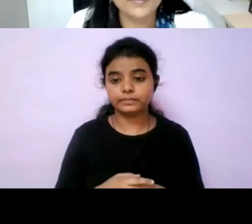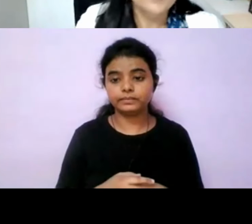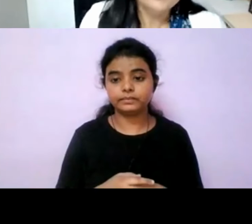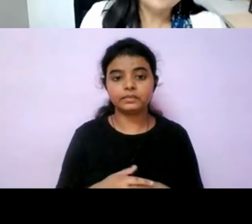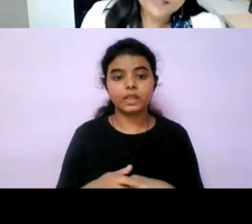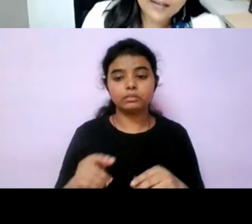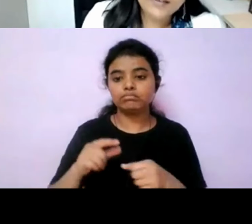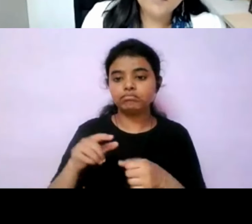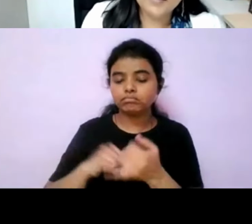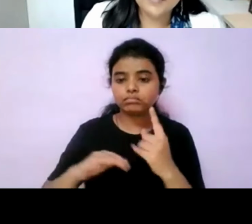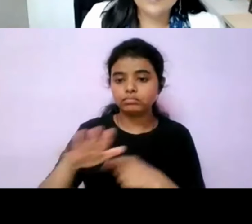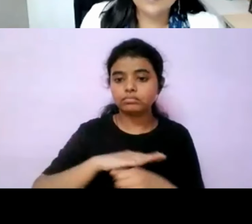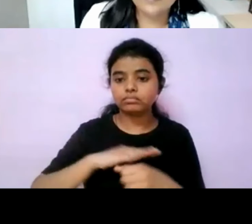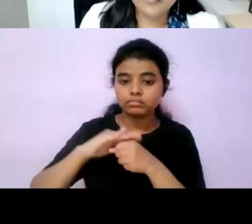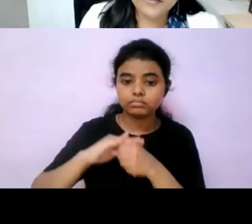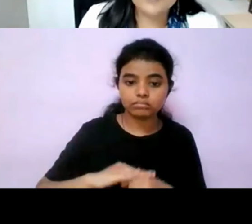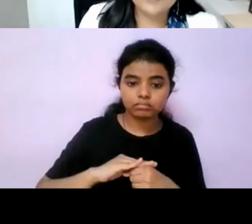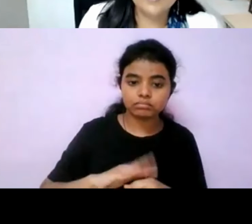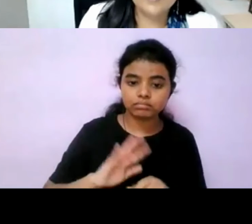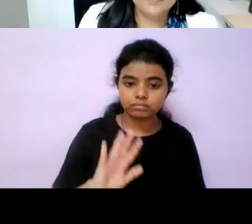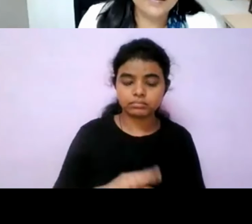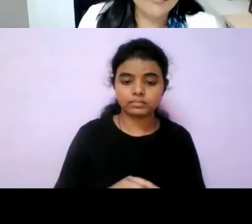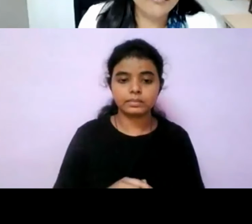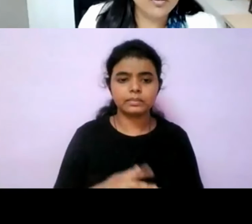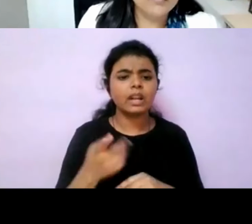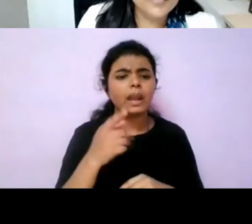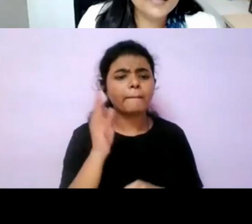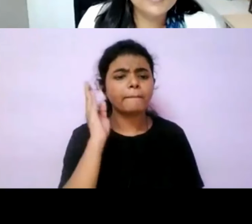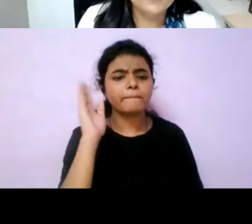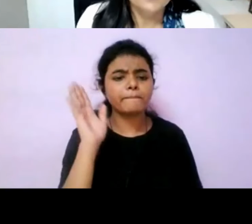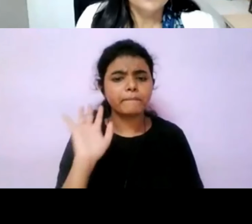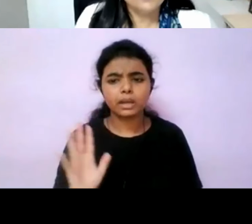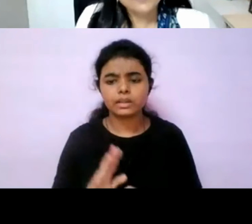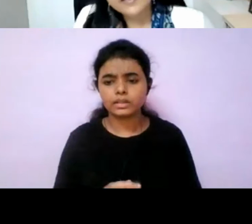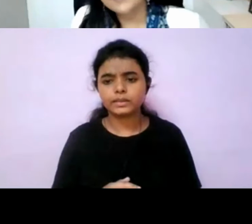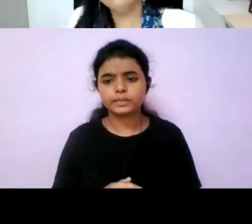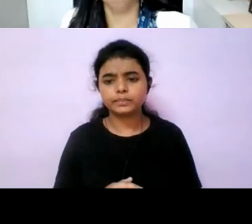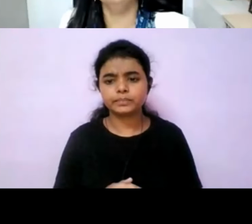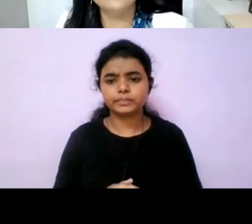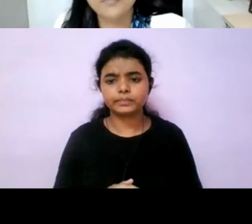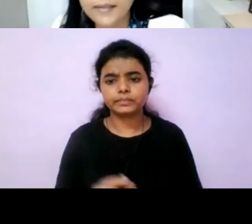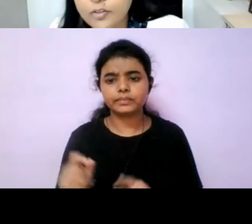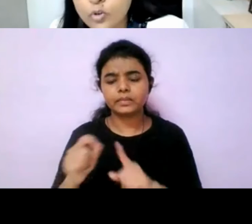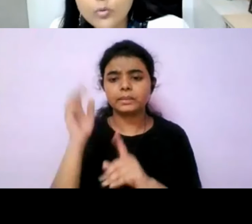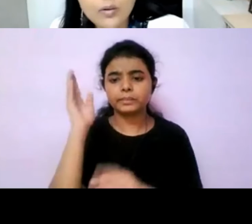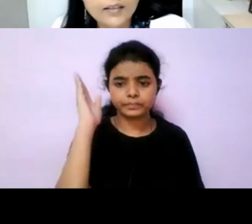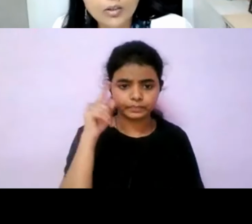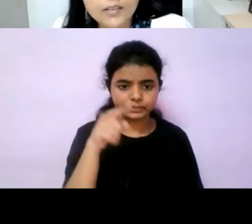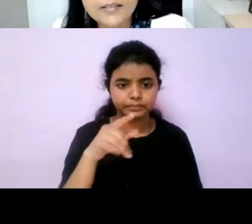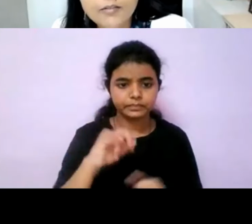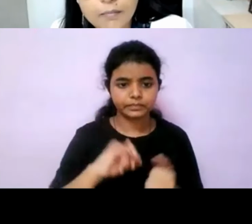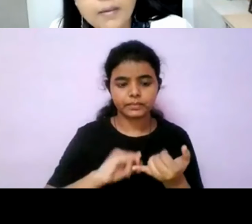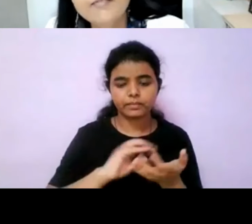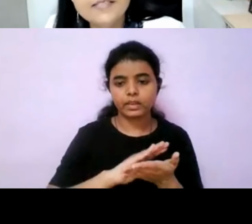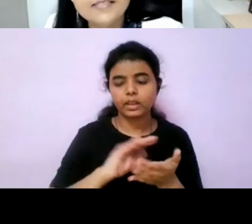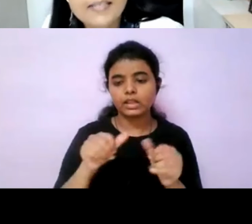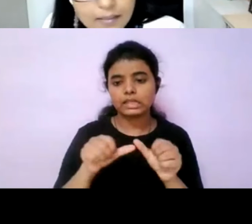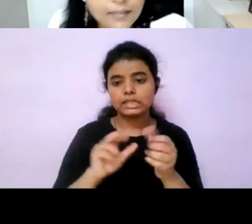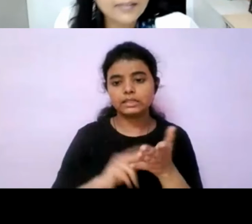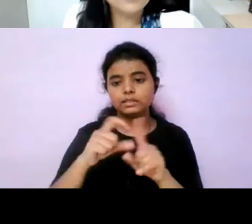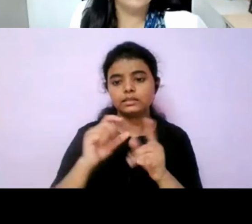oppression. Sandhya Limai, Professor Sandhya Limai from TIS does the same with respect to adolescent women